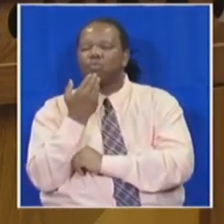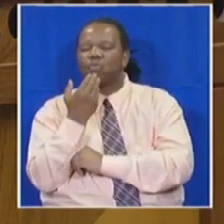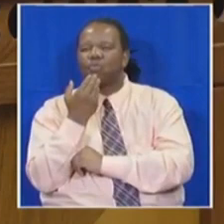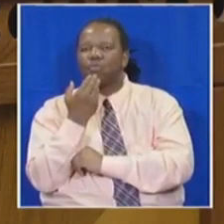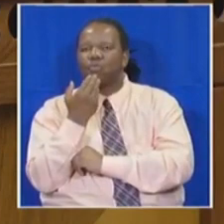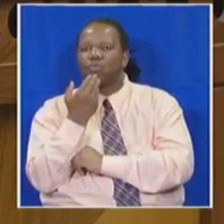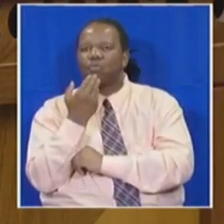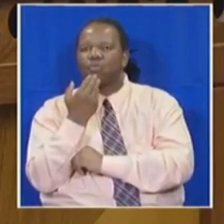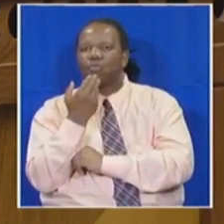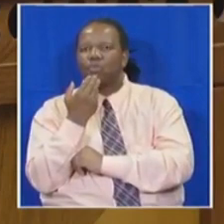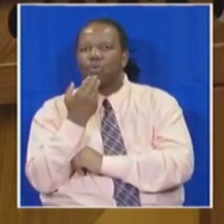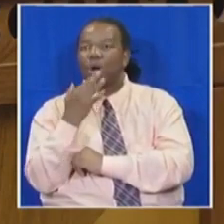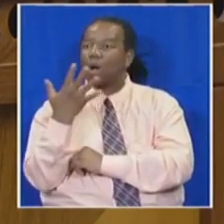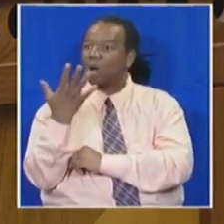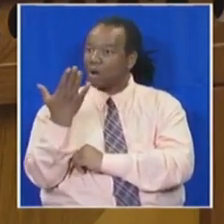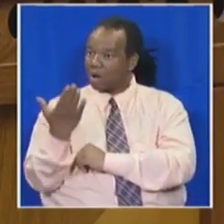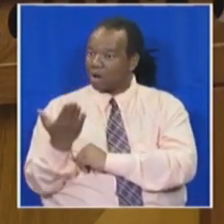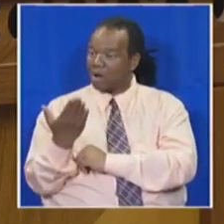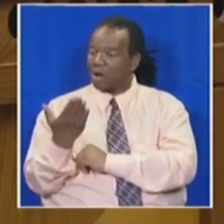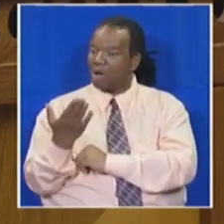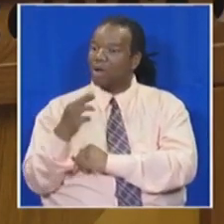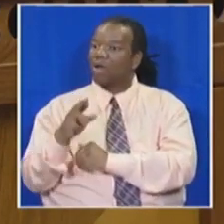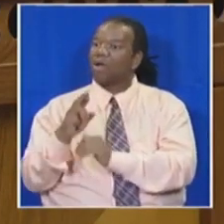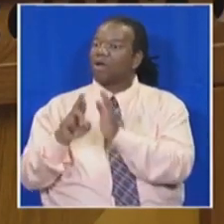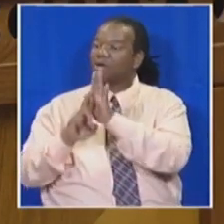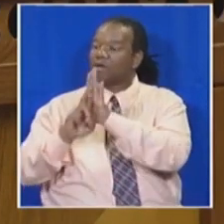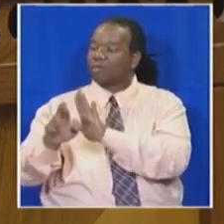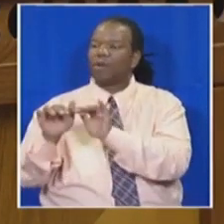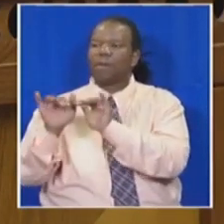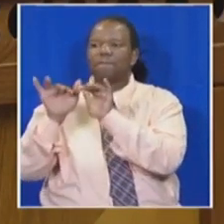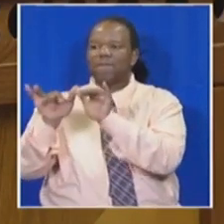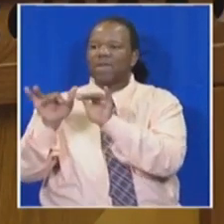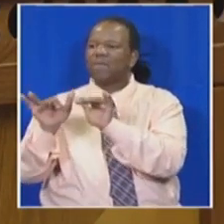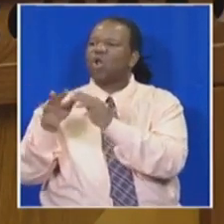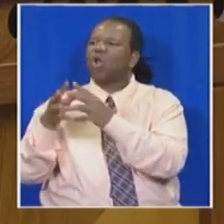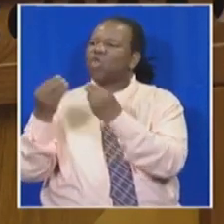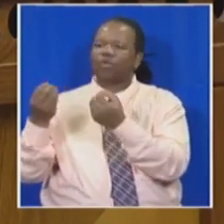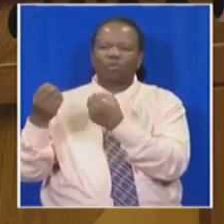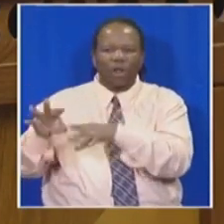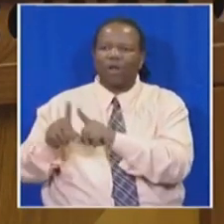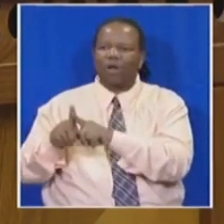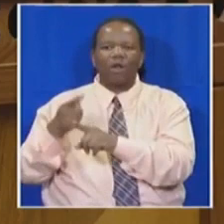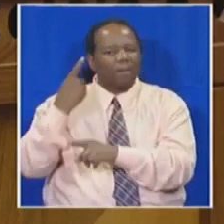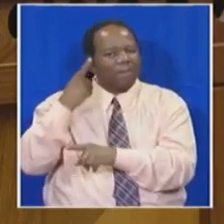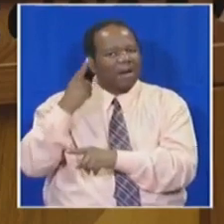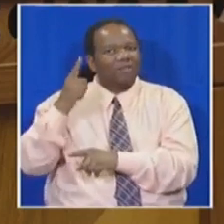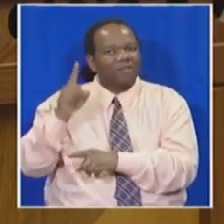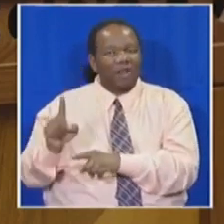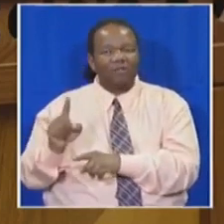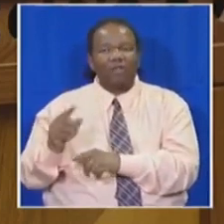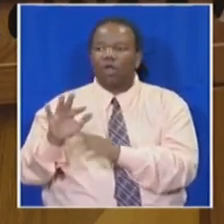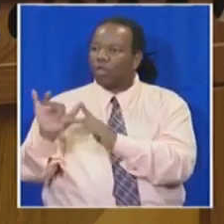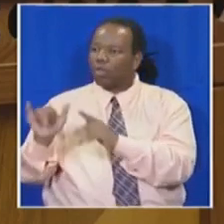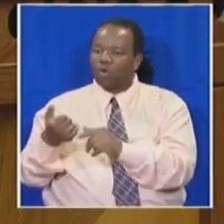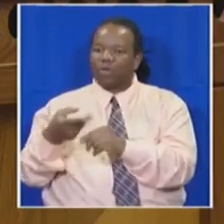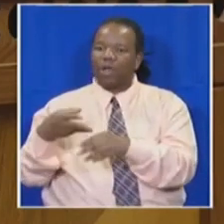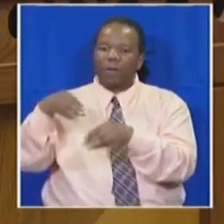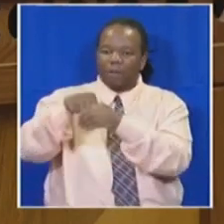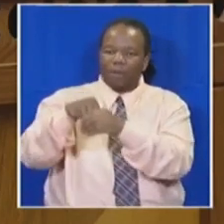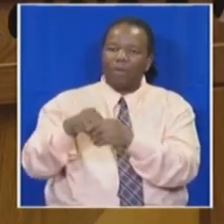on the side of all of the people who have been forgotten, marginalized, and left behind by the